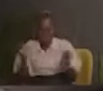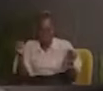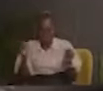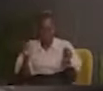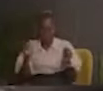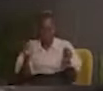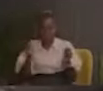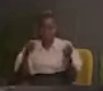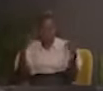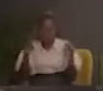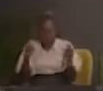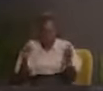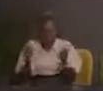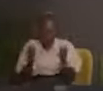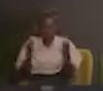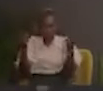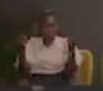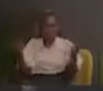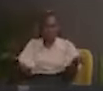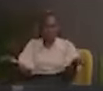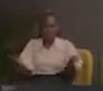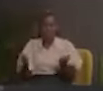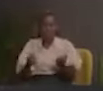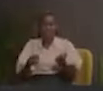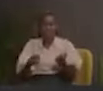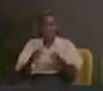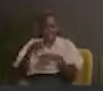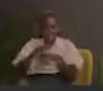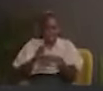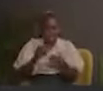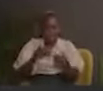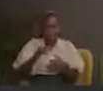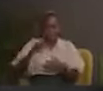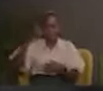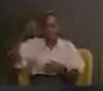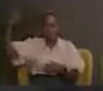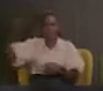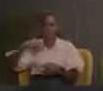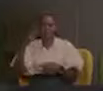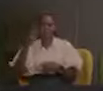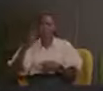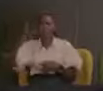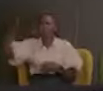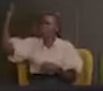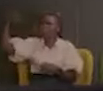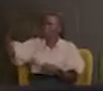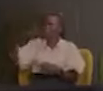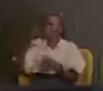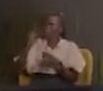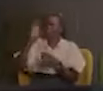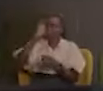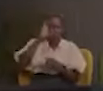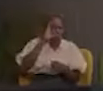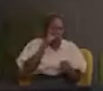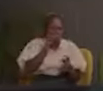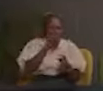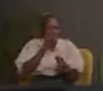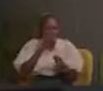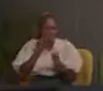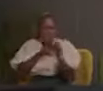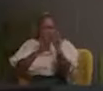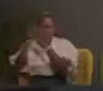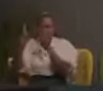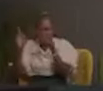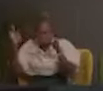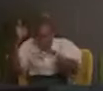now, I'm wrapping up. Having had the dream, I saw the sun, the moon, and 11 stars bowing. After that kind